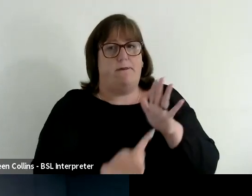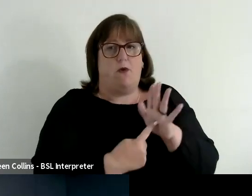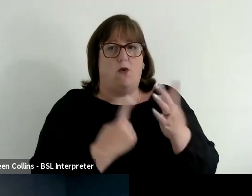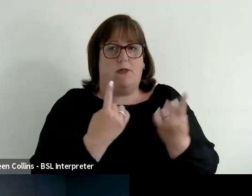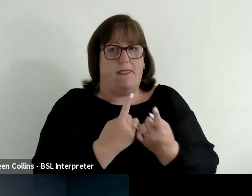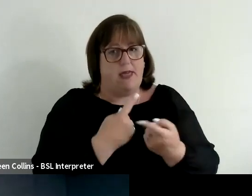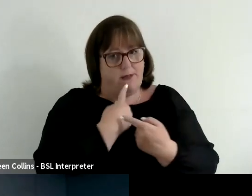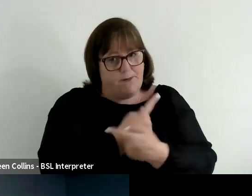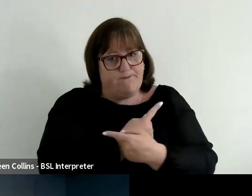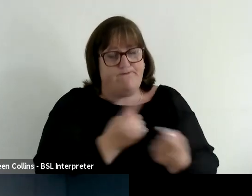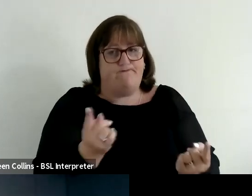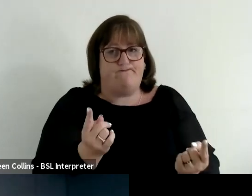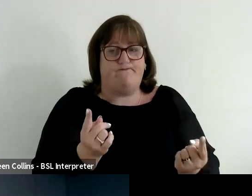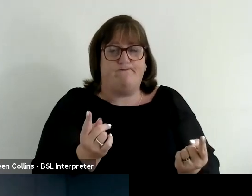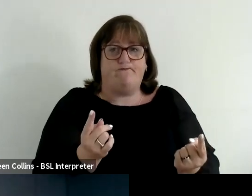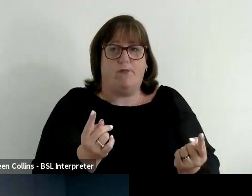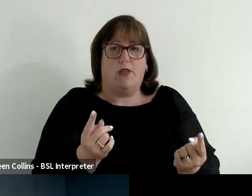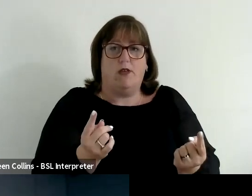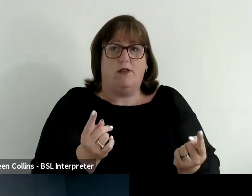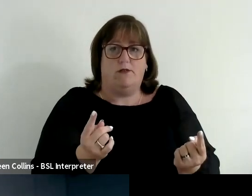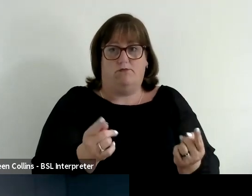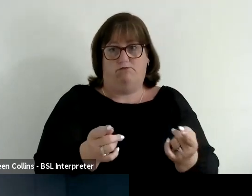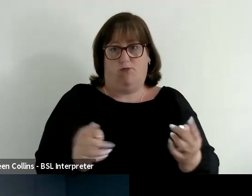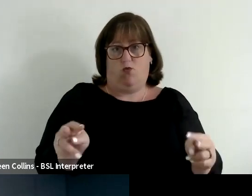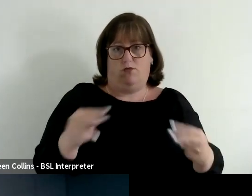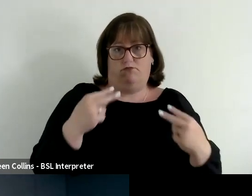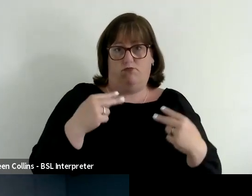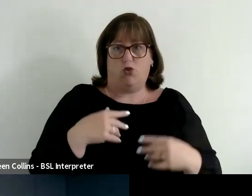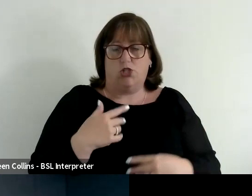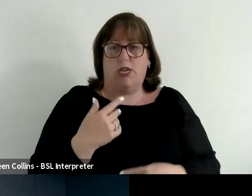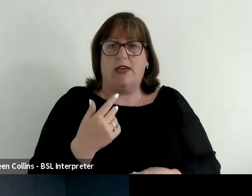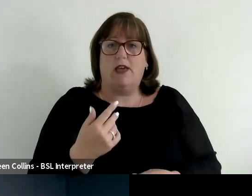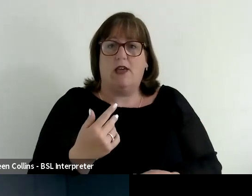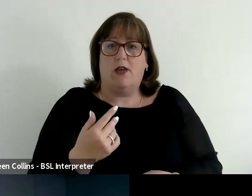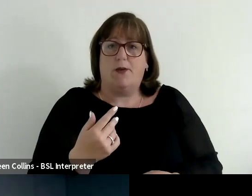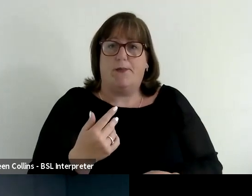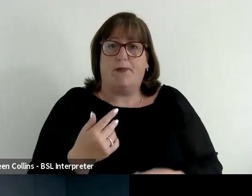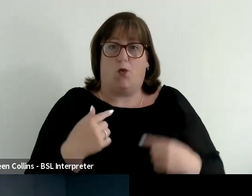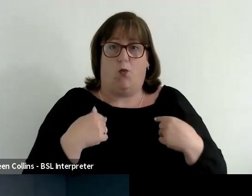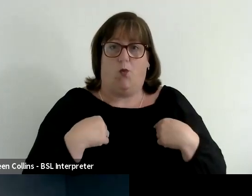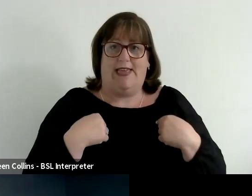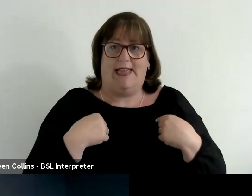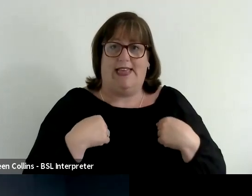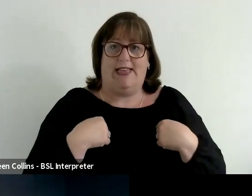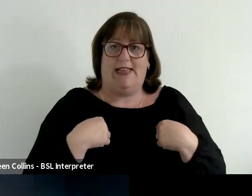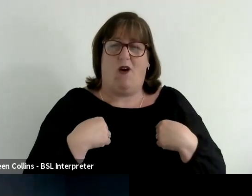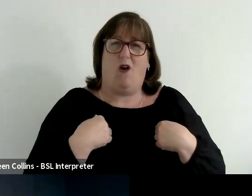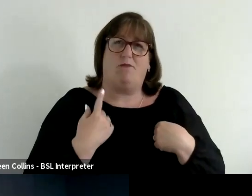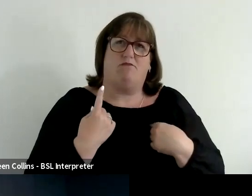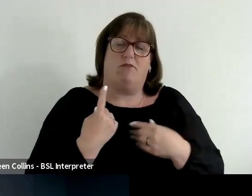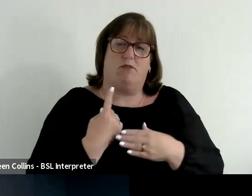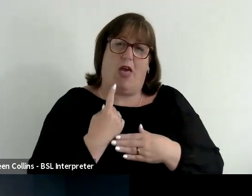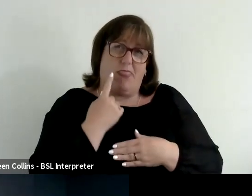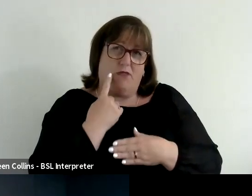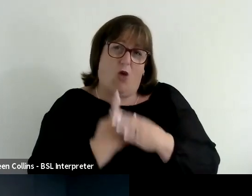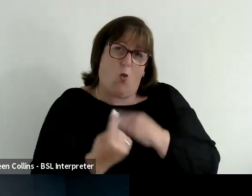to get across to the listeners and the viewers, that we are probably the only broadcaster that